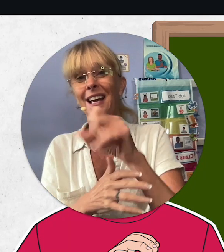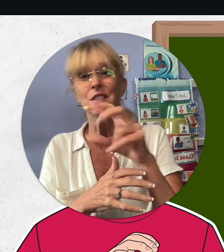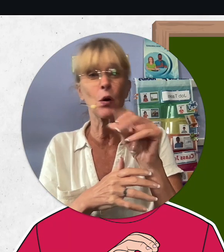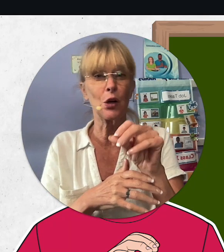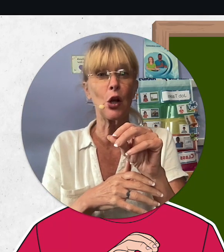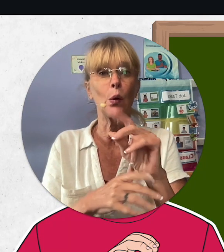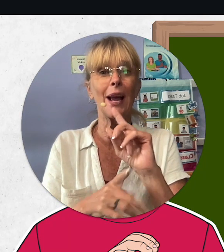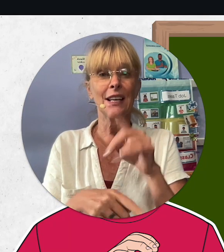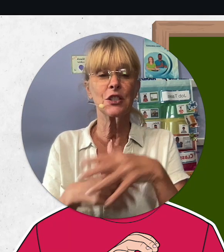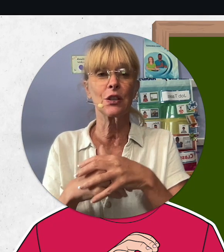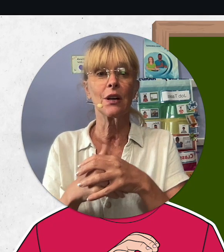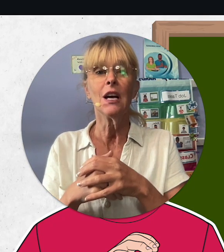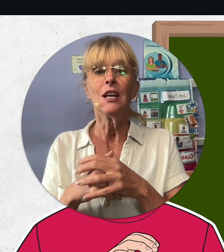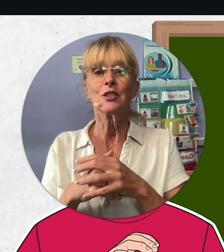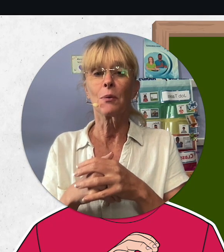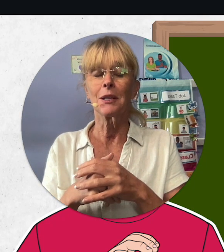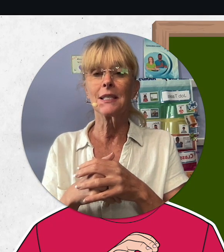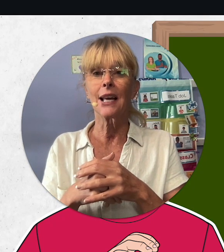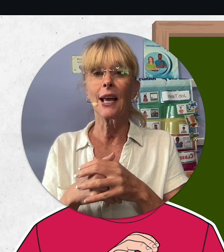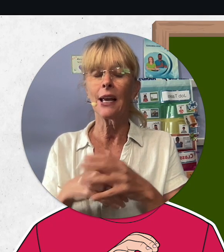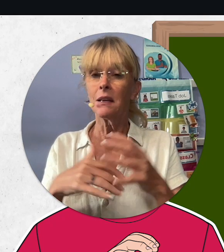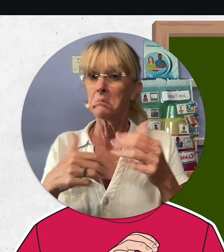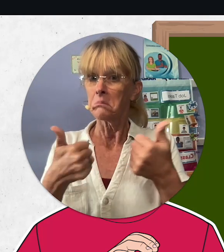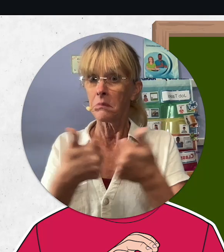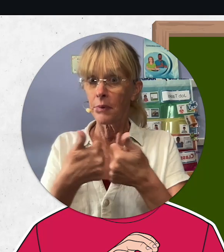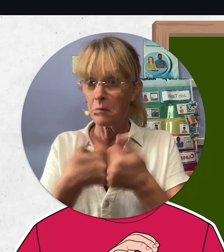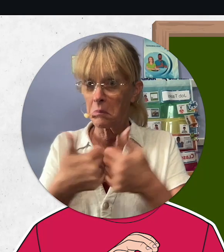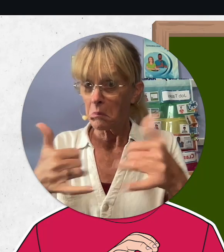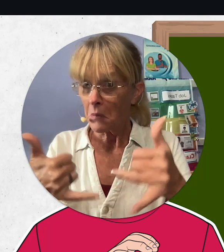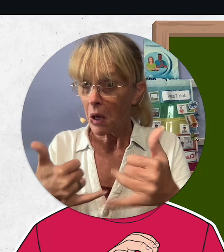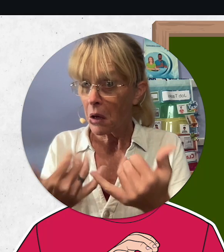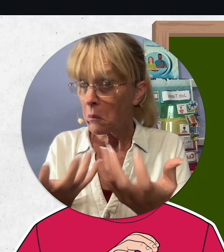want a yes or no answer. So I'm going to say,